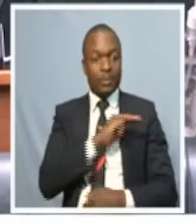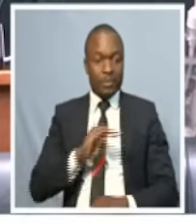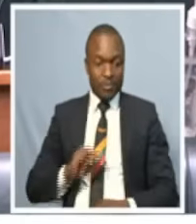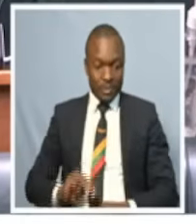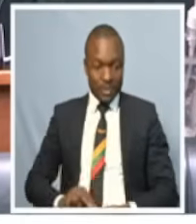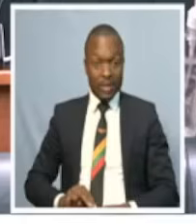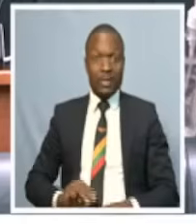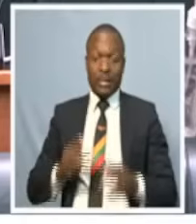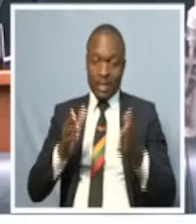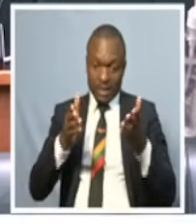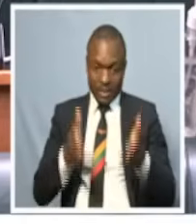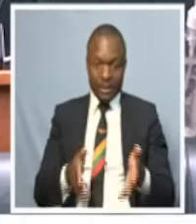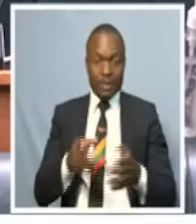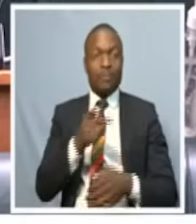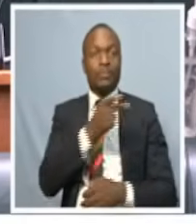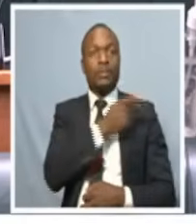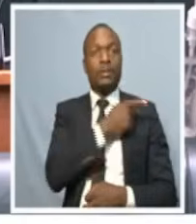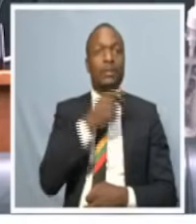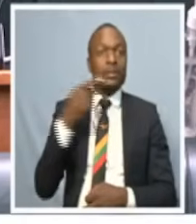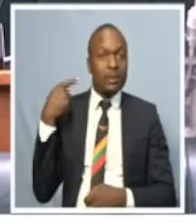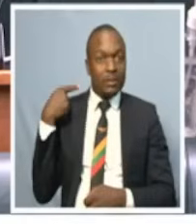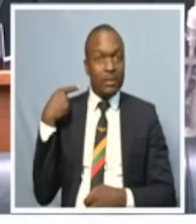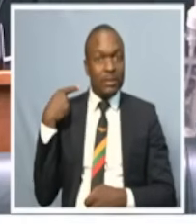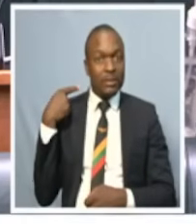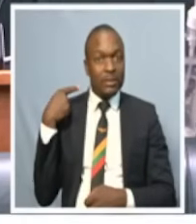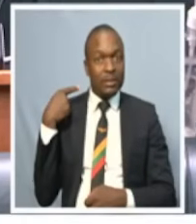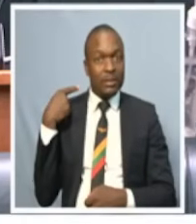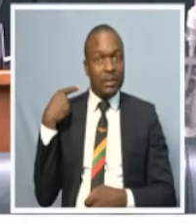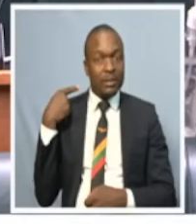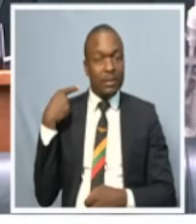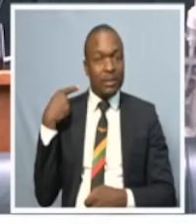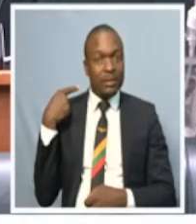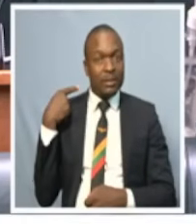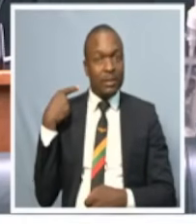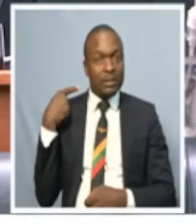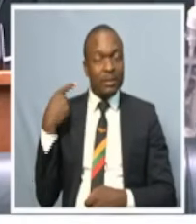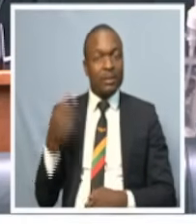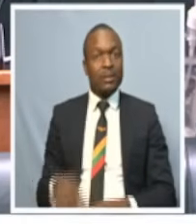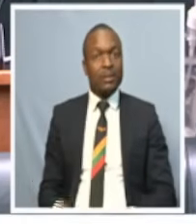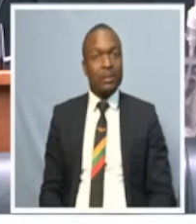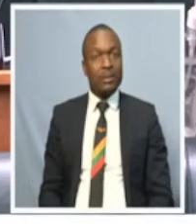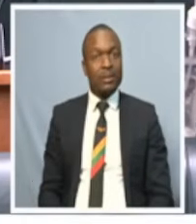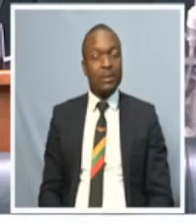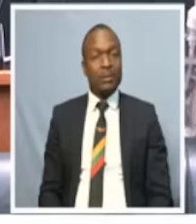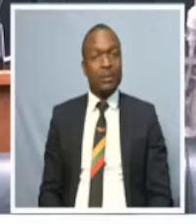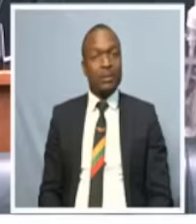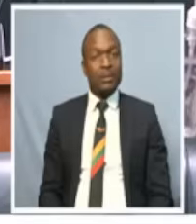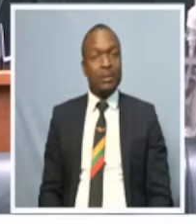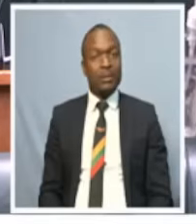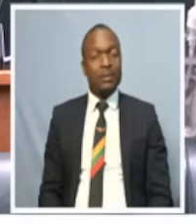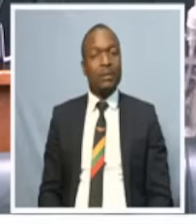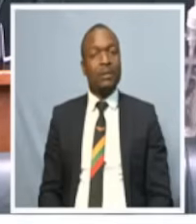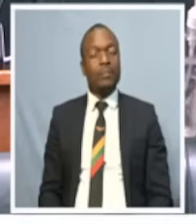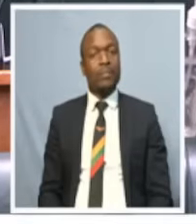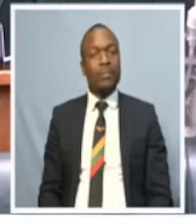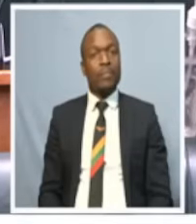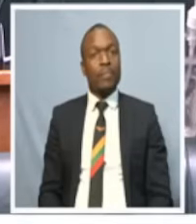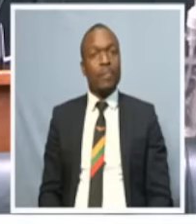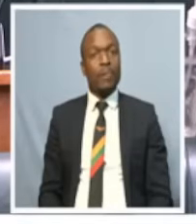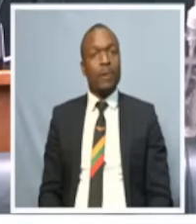on the floor of this House have been castigating government for